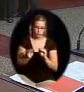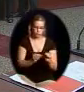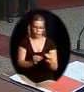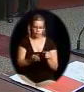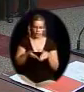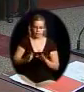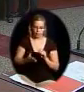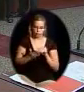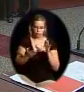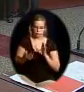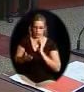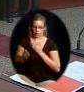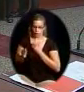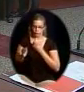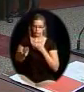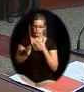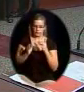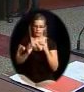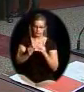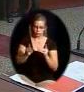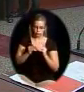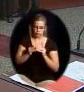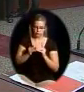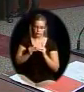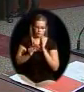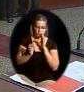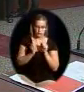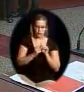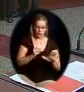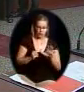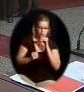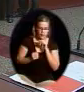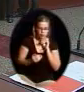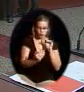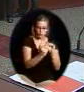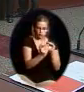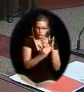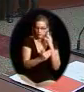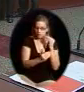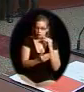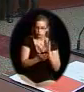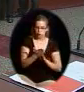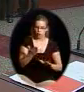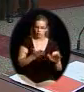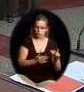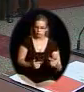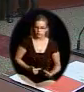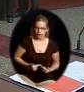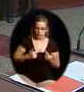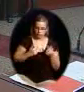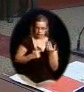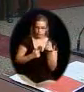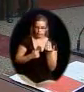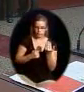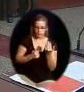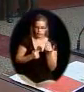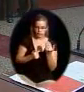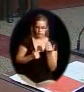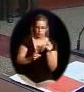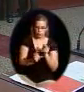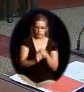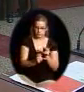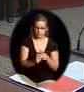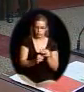our district to be with their age peers and experience college campus life. The 15 participants in the program work on